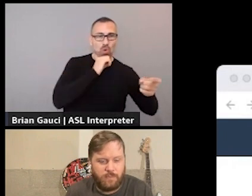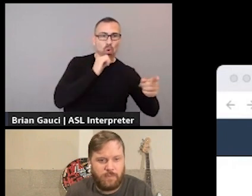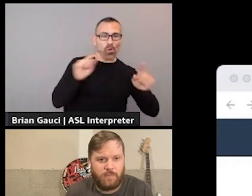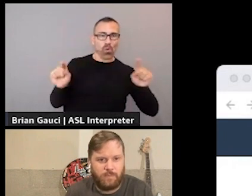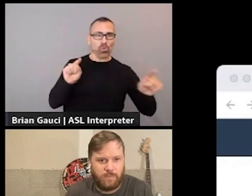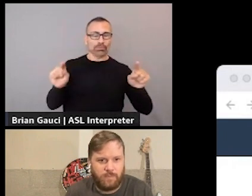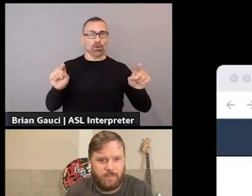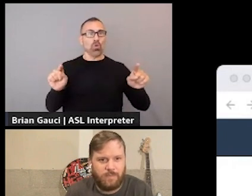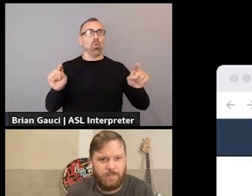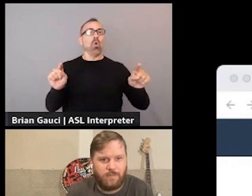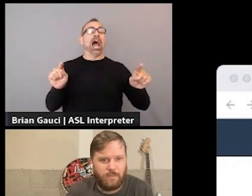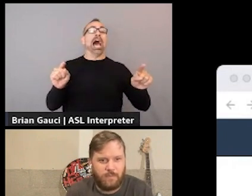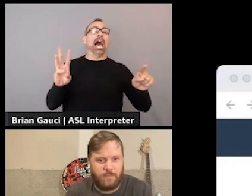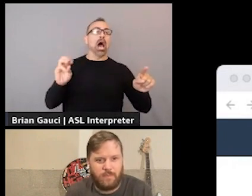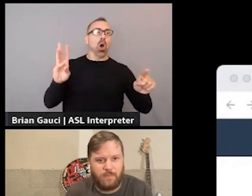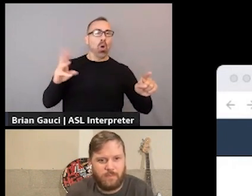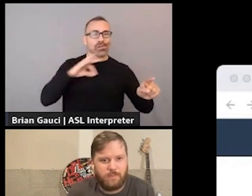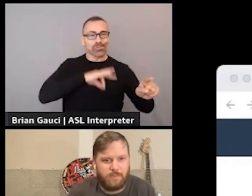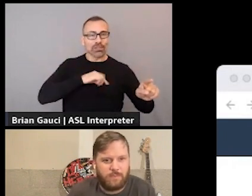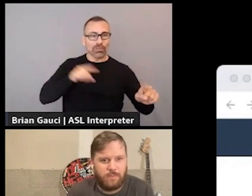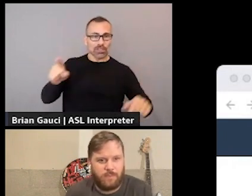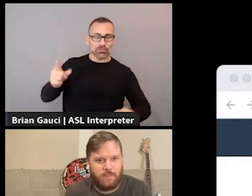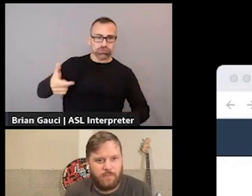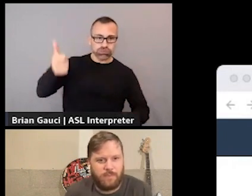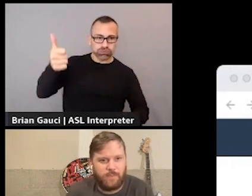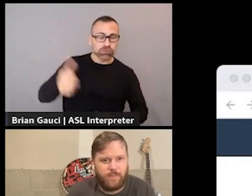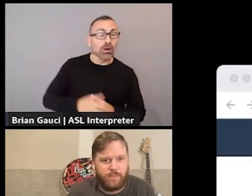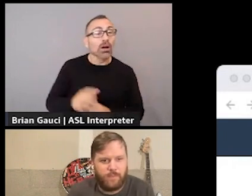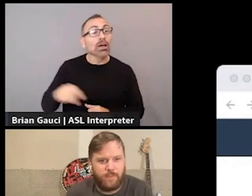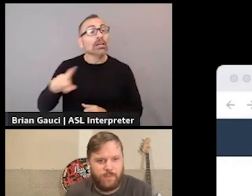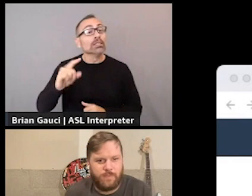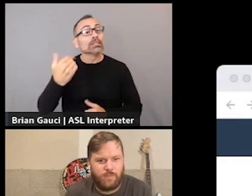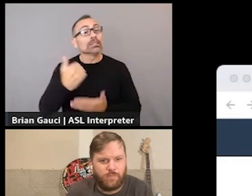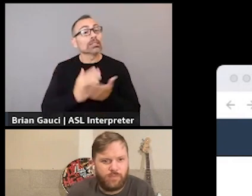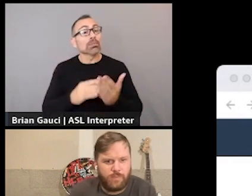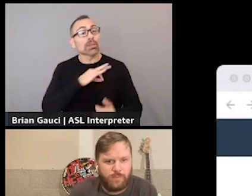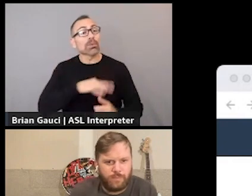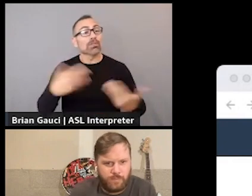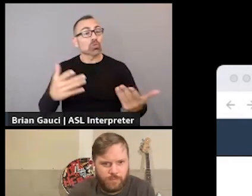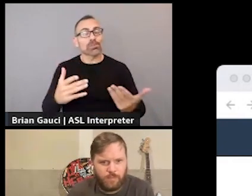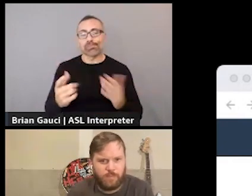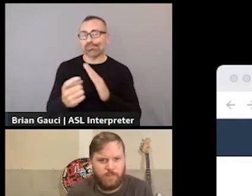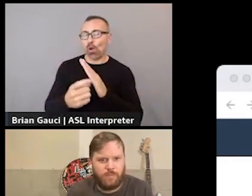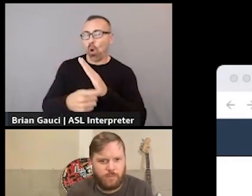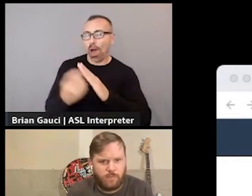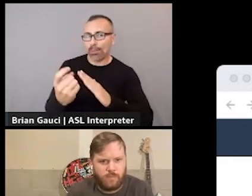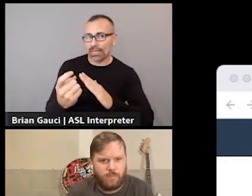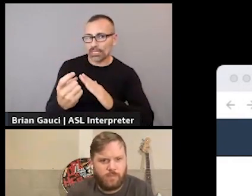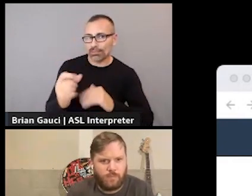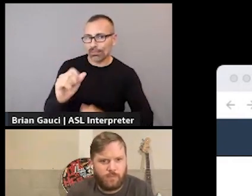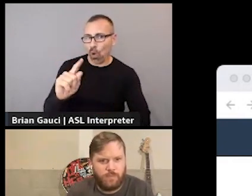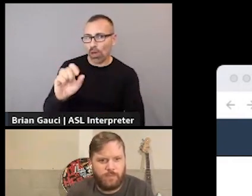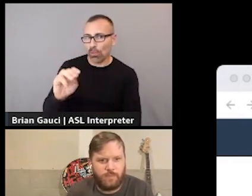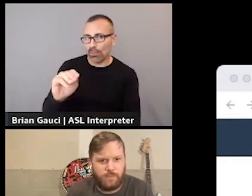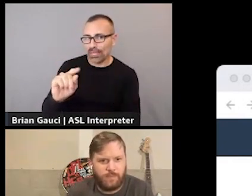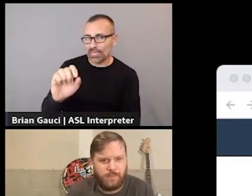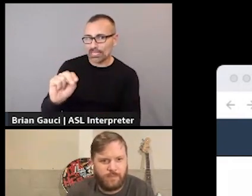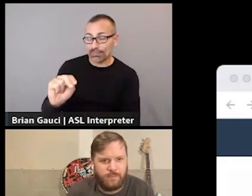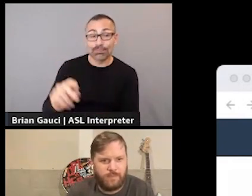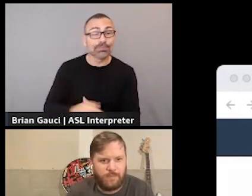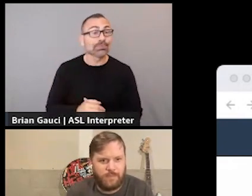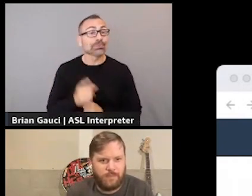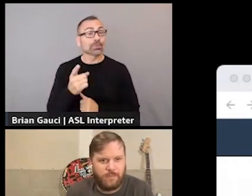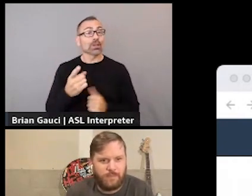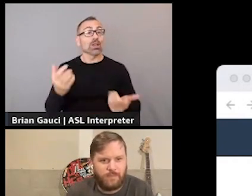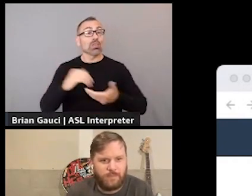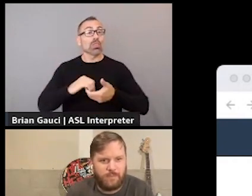some benefits that I want to call out and I really want to drill in throughout this demo. One is the automation. So the partner